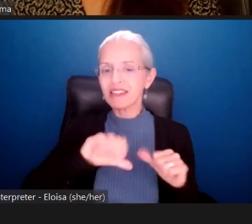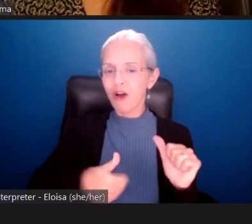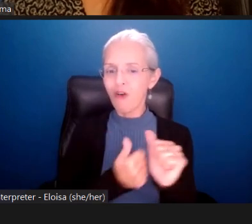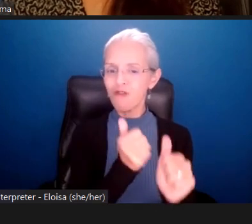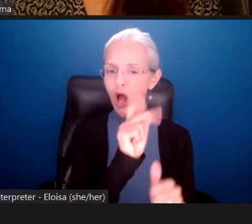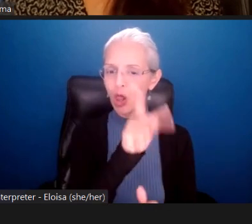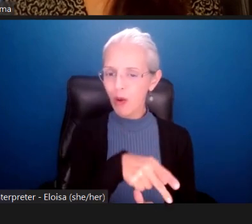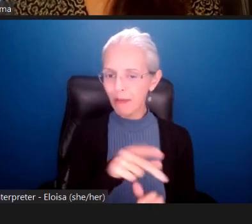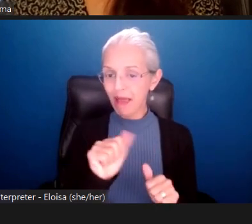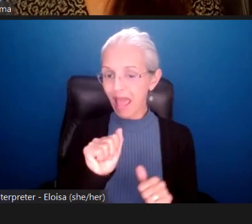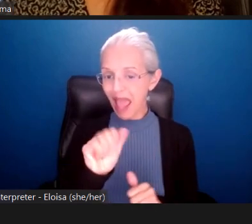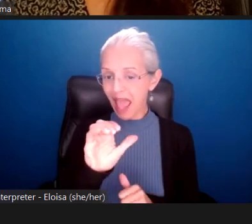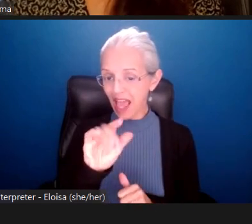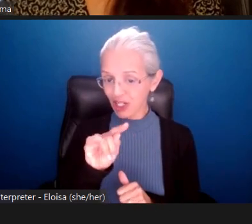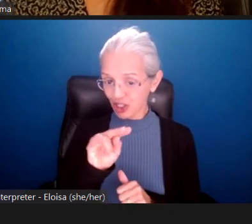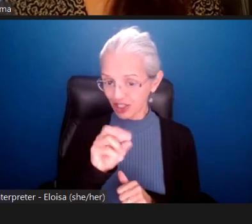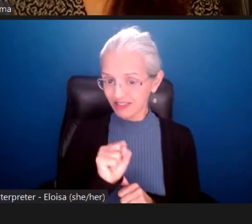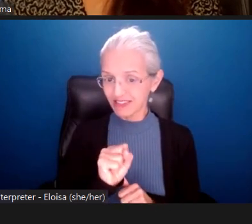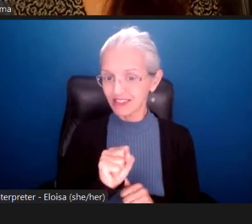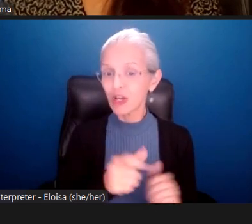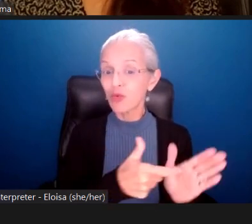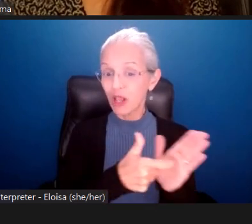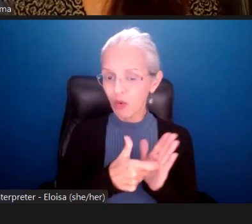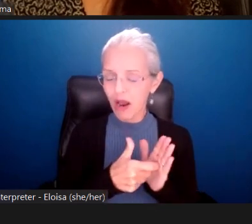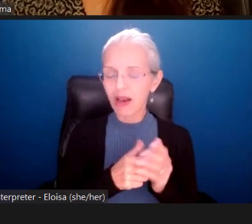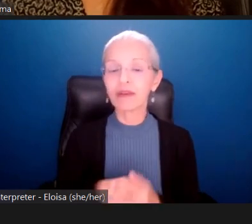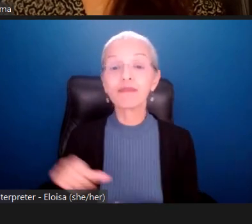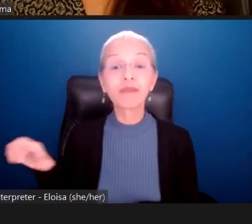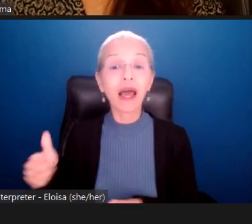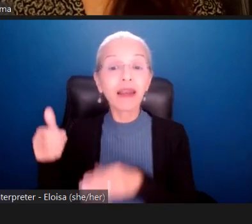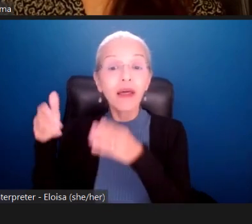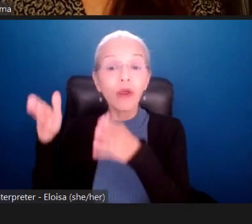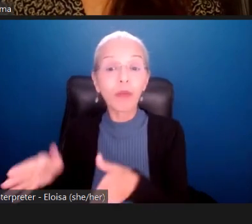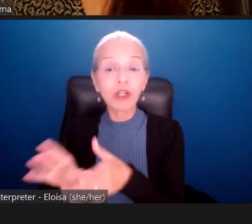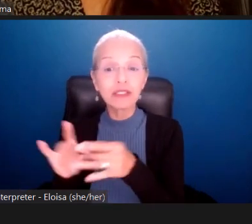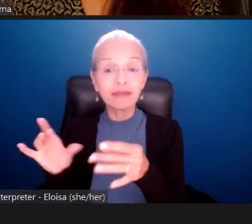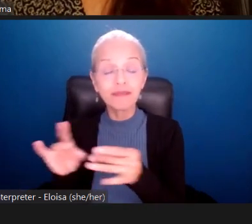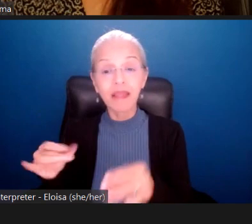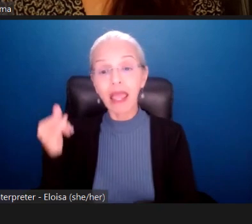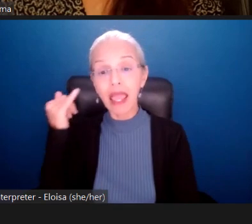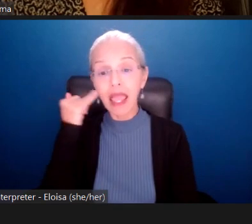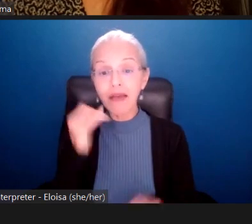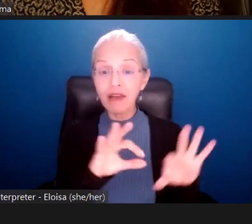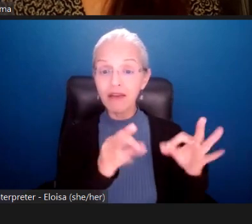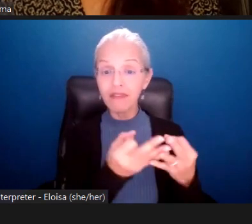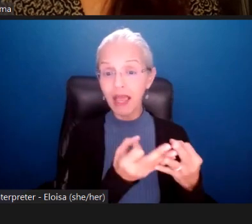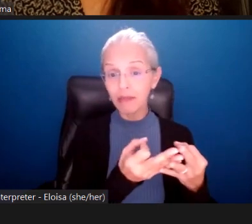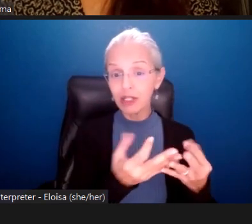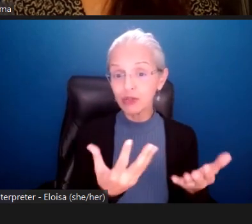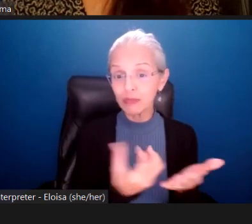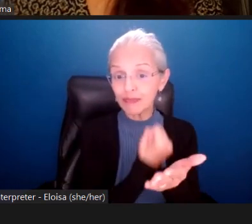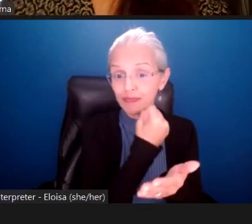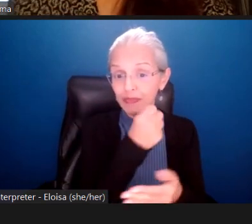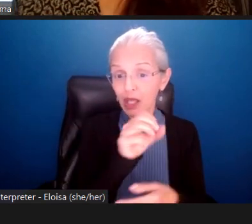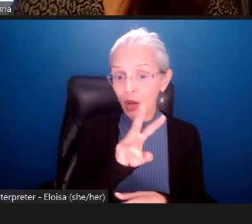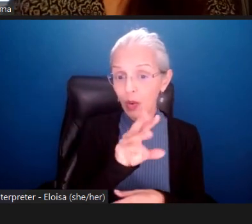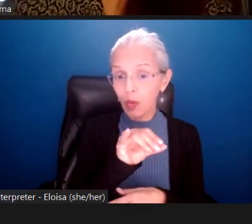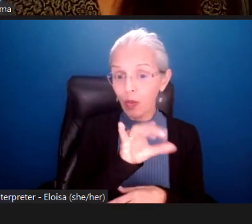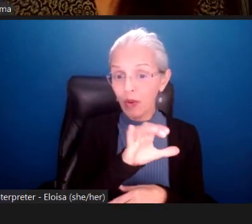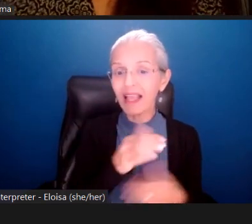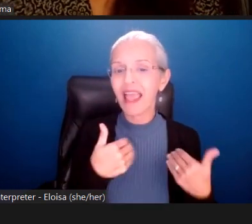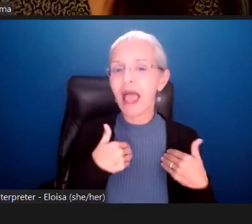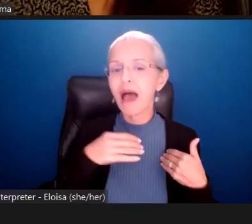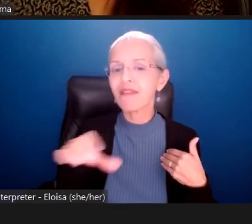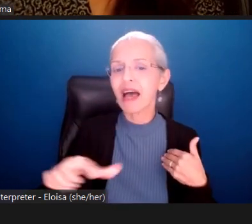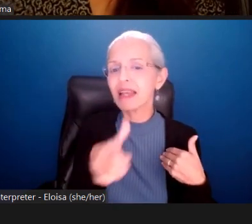Another person is saying, I wonder if families receiving WIC have another variable, such as